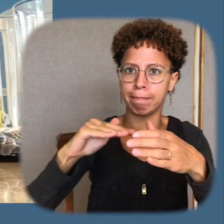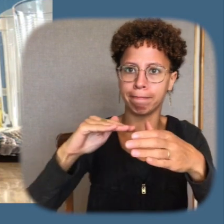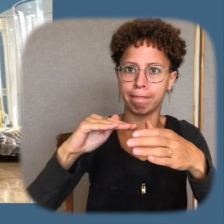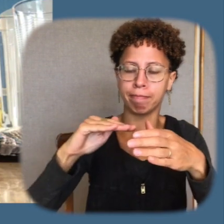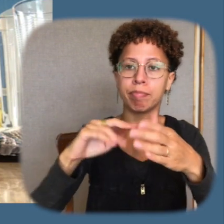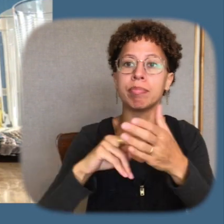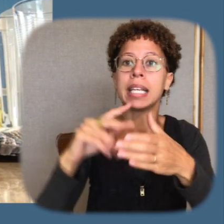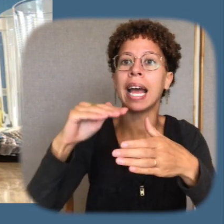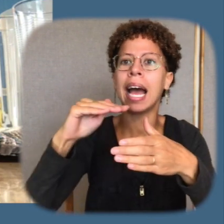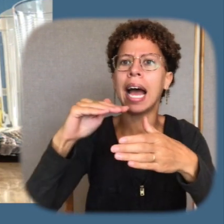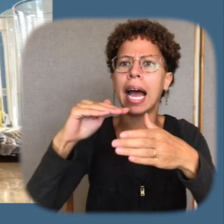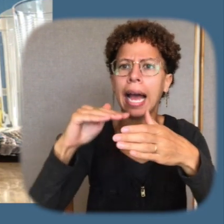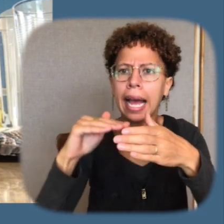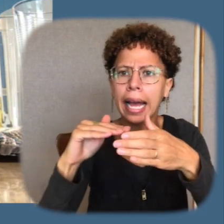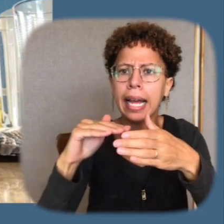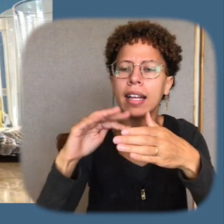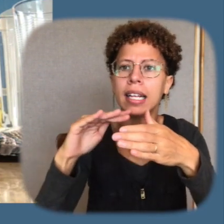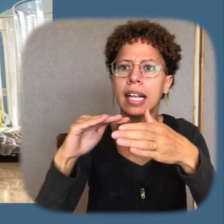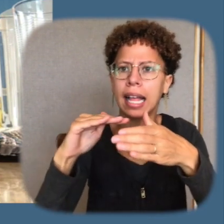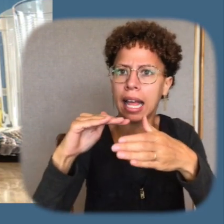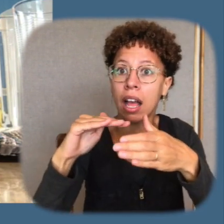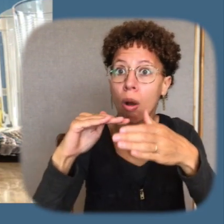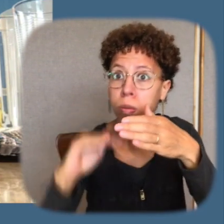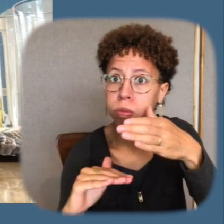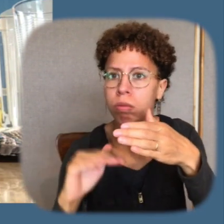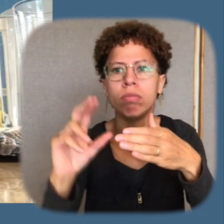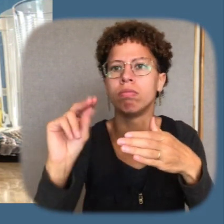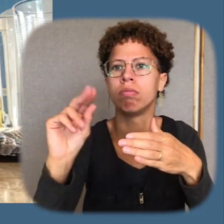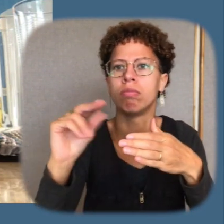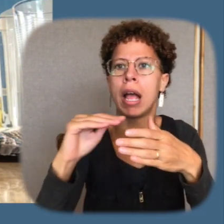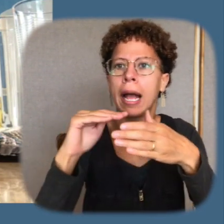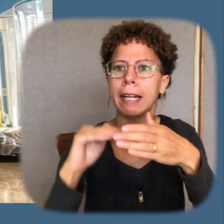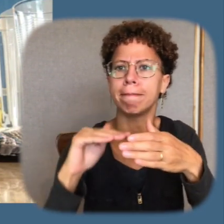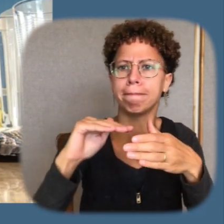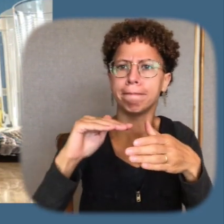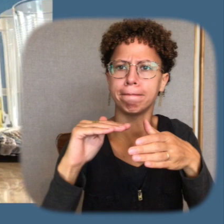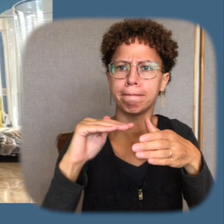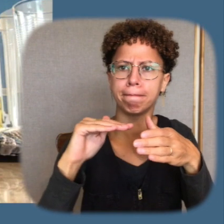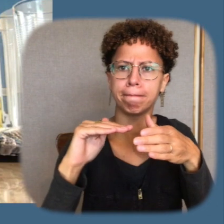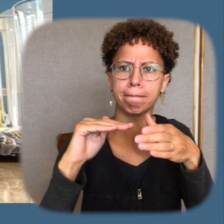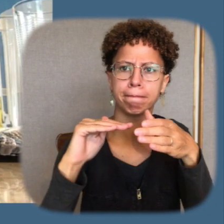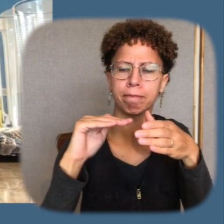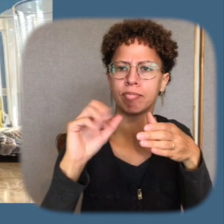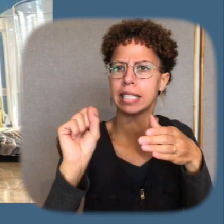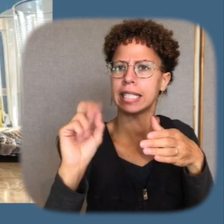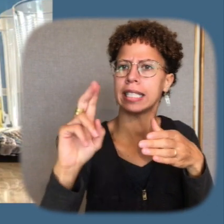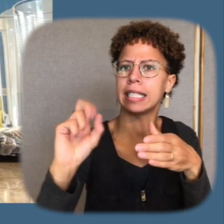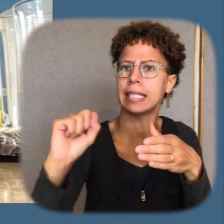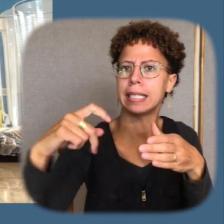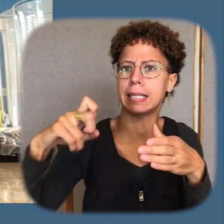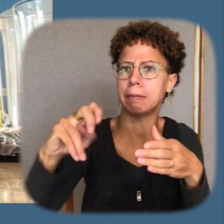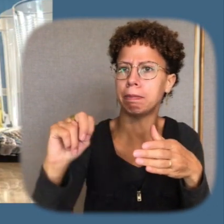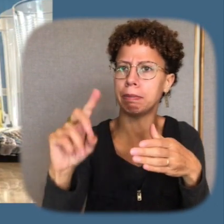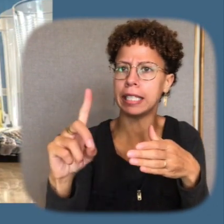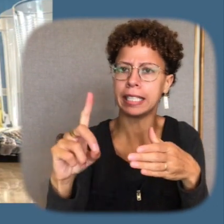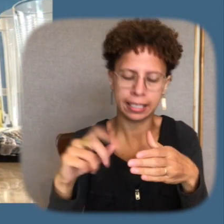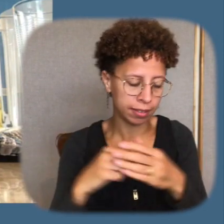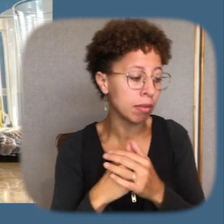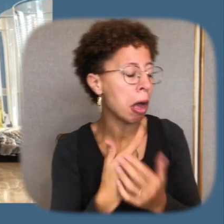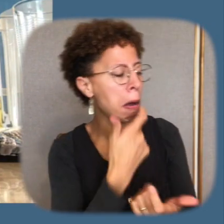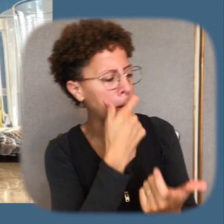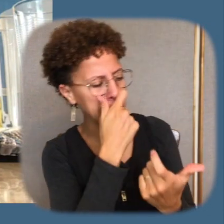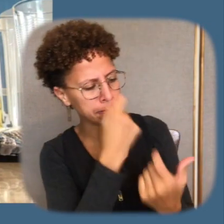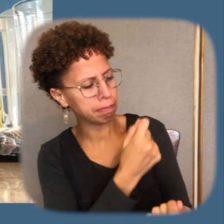it sinks a little bit and doesn't sink all the way to the bottom. Interesting. Yes, that is